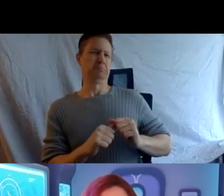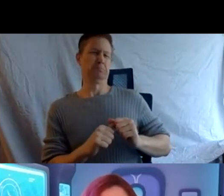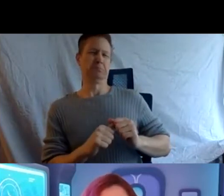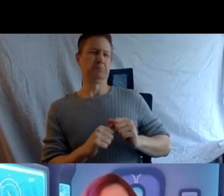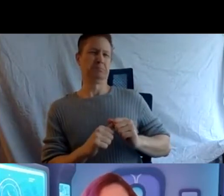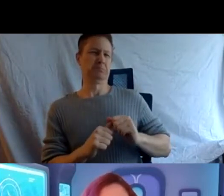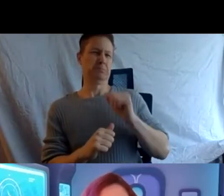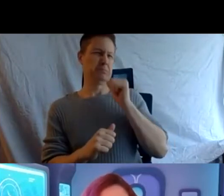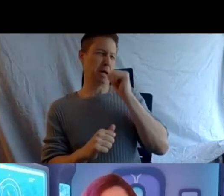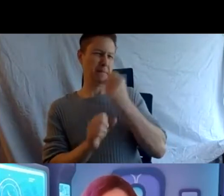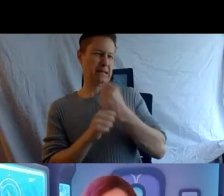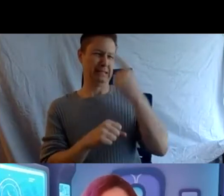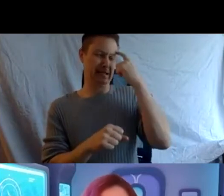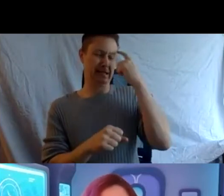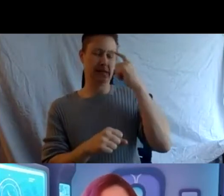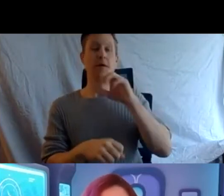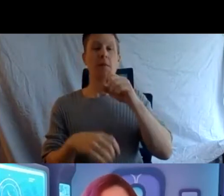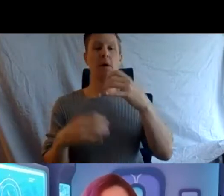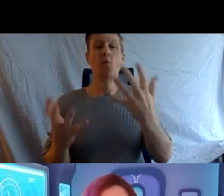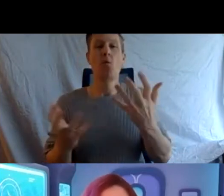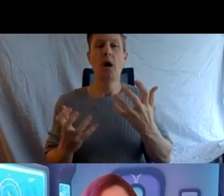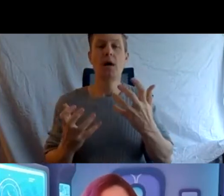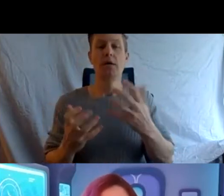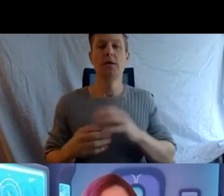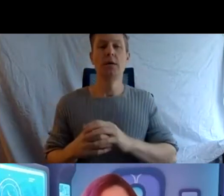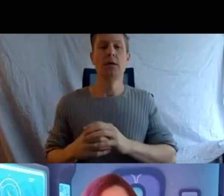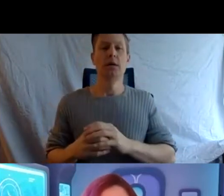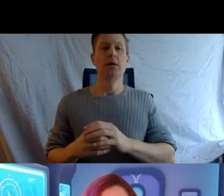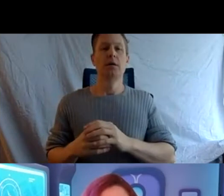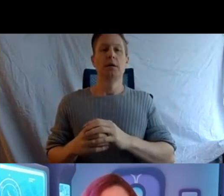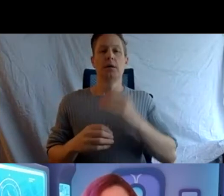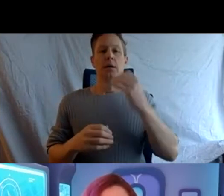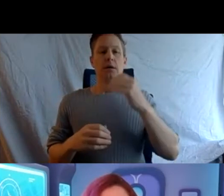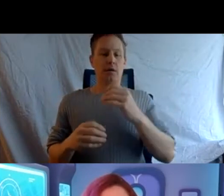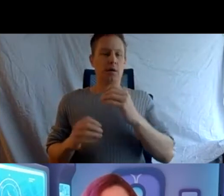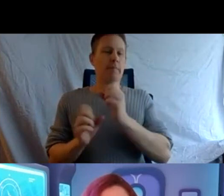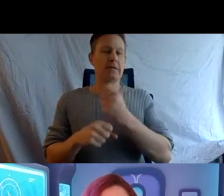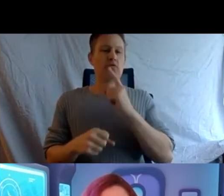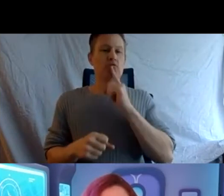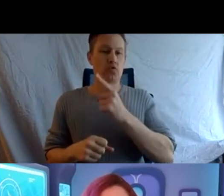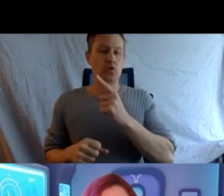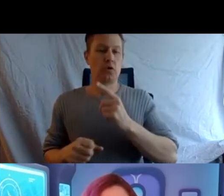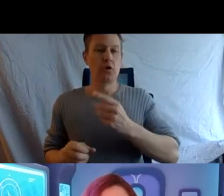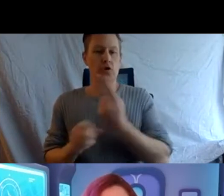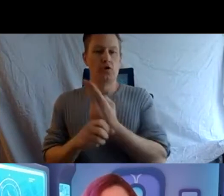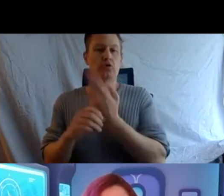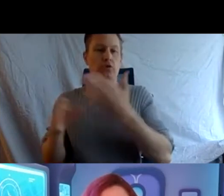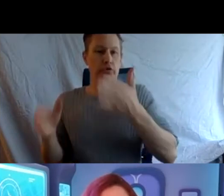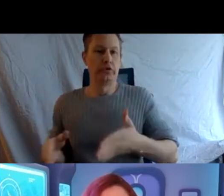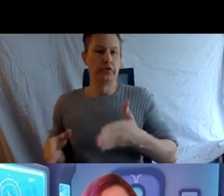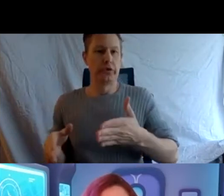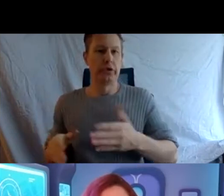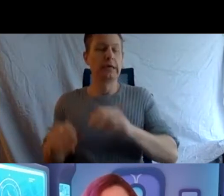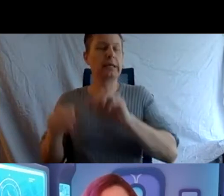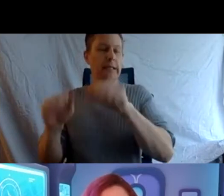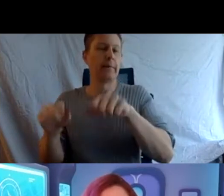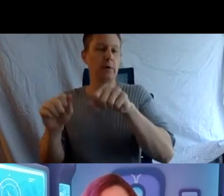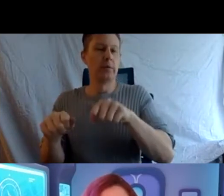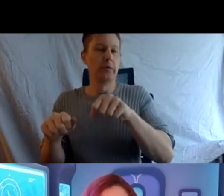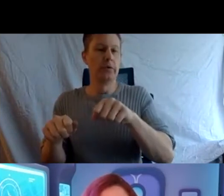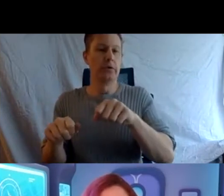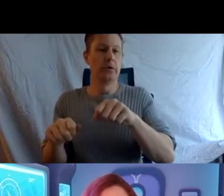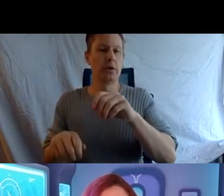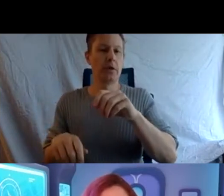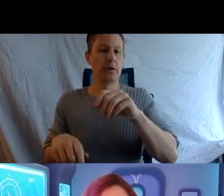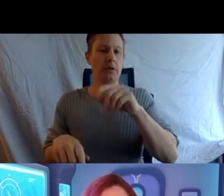uses a wheelchair is capable of. Otherwise, you get questions when you're out on the street that are just like, oh, you can push yourself, or you can do this.